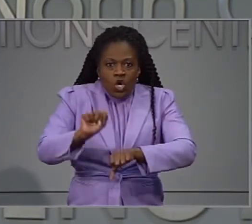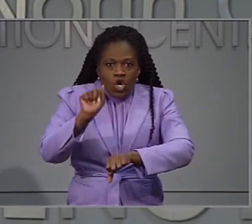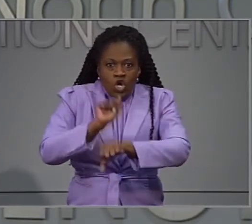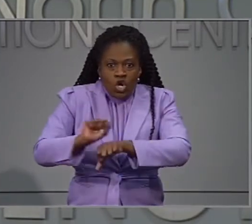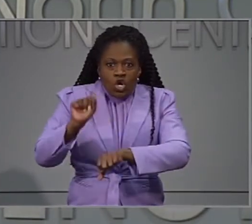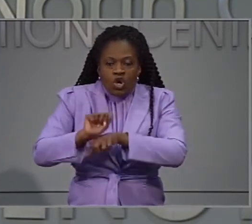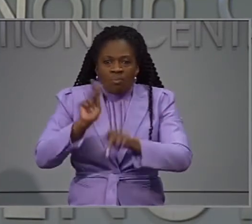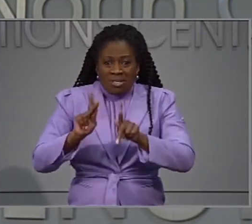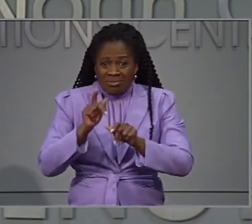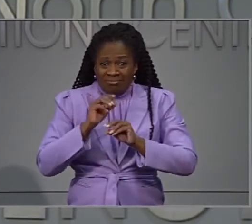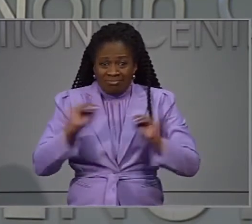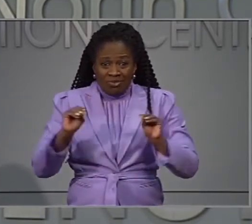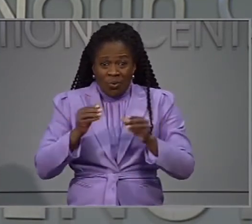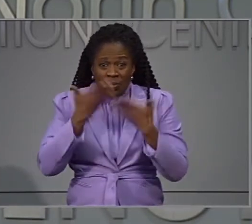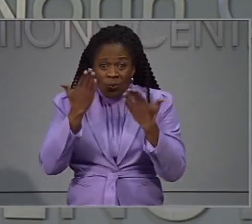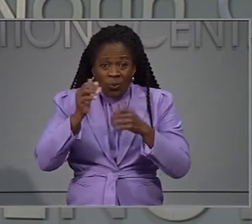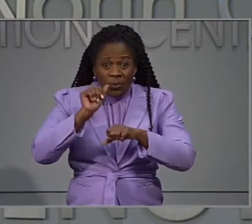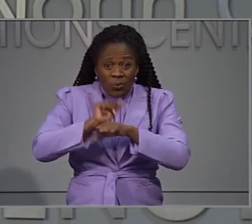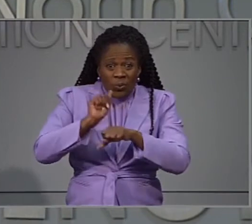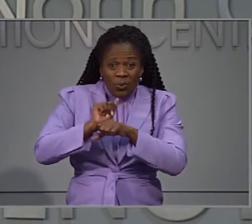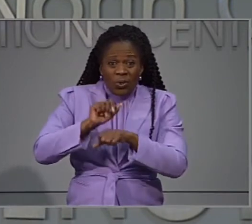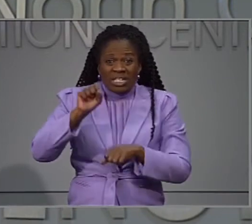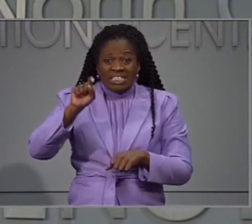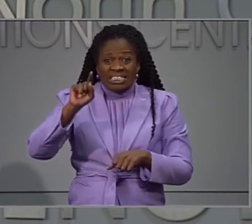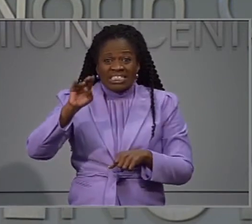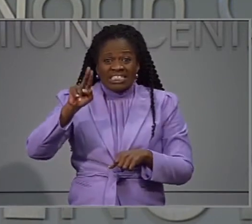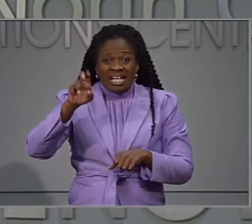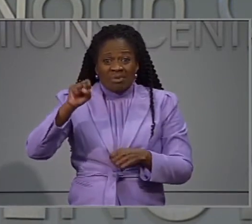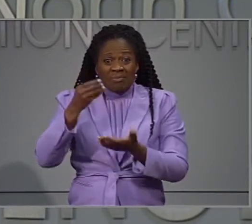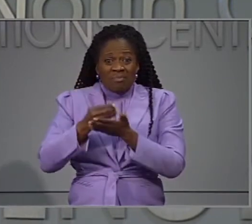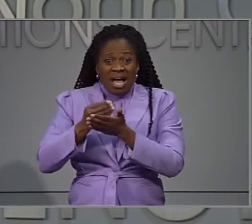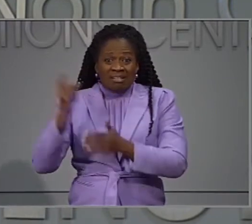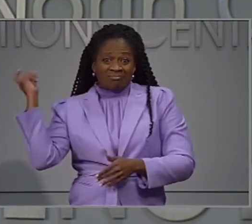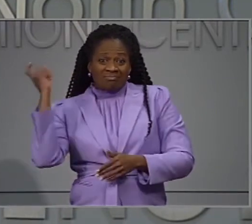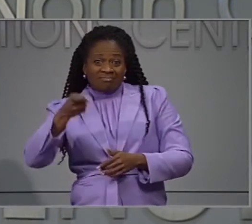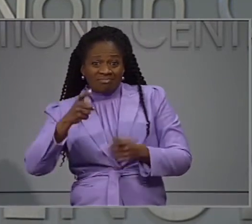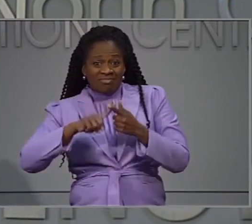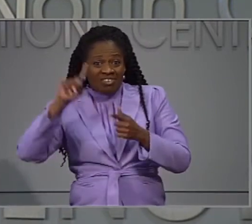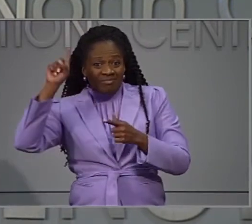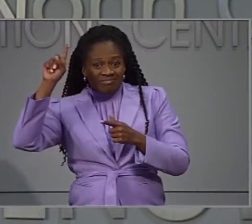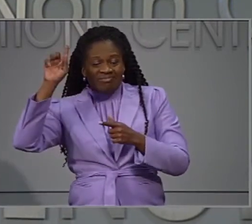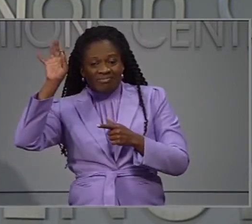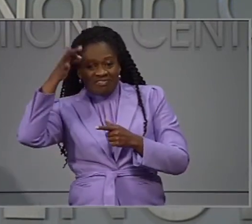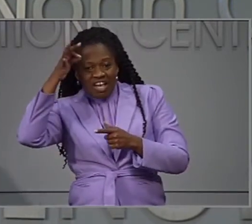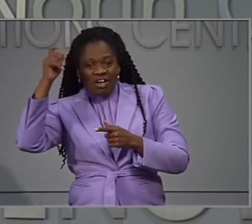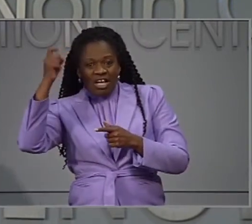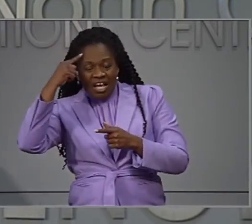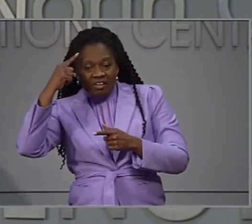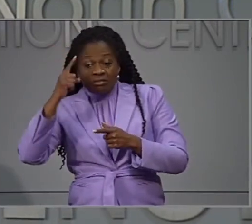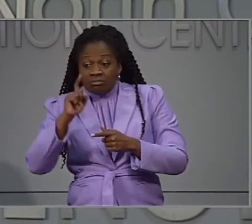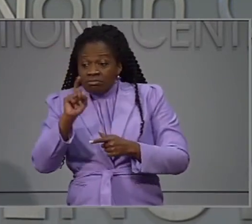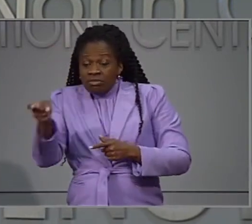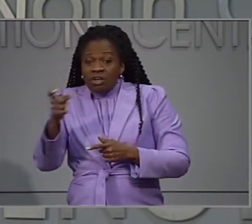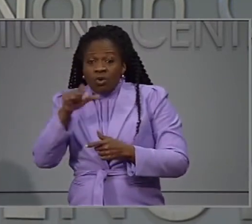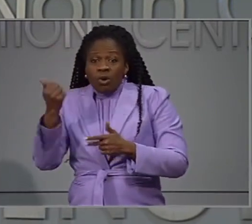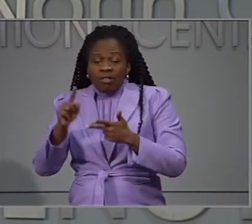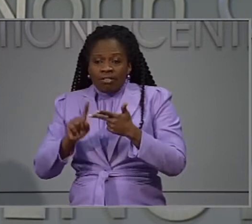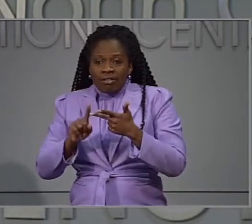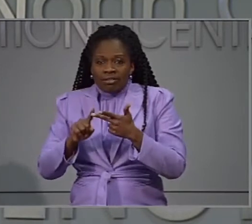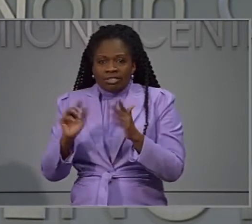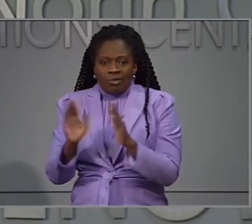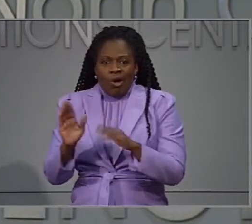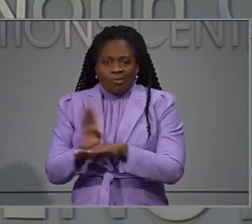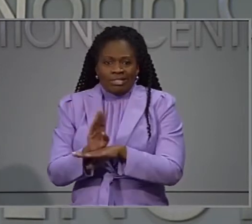those who are unemployed, the stimulus checks that are coming from the federal government, and cash in the hands of